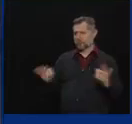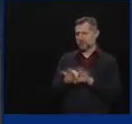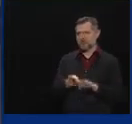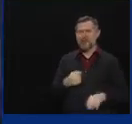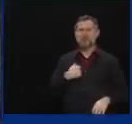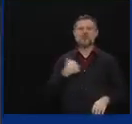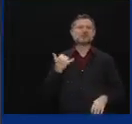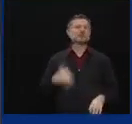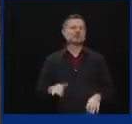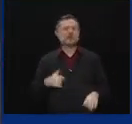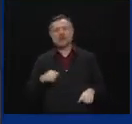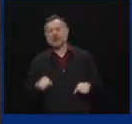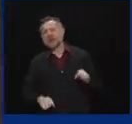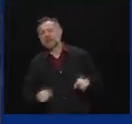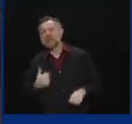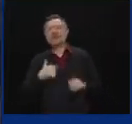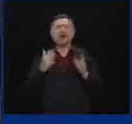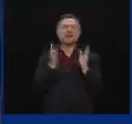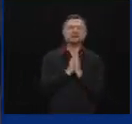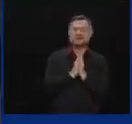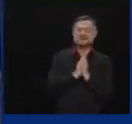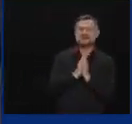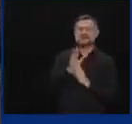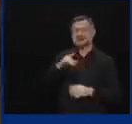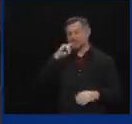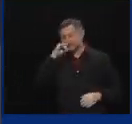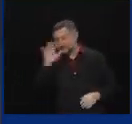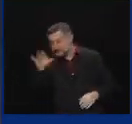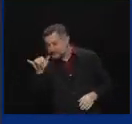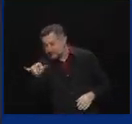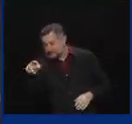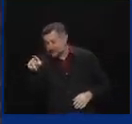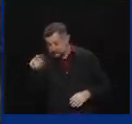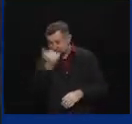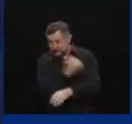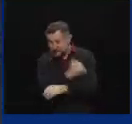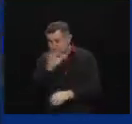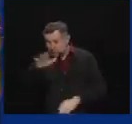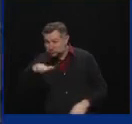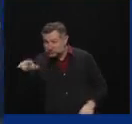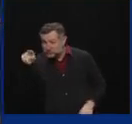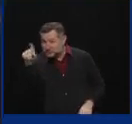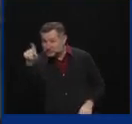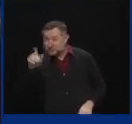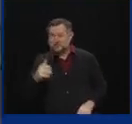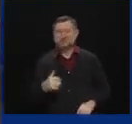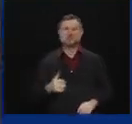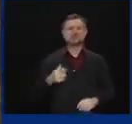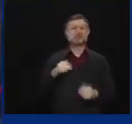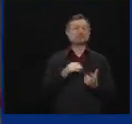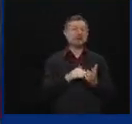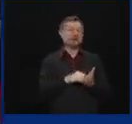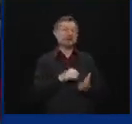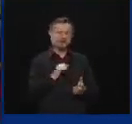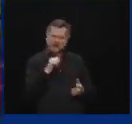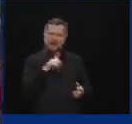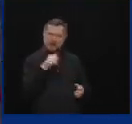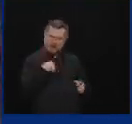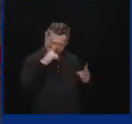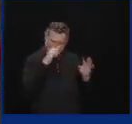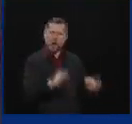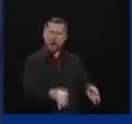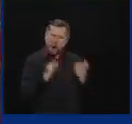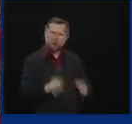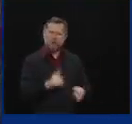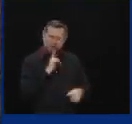sure, so I asked her, what about your kids? Are they vaccinated? She said, absolutely. And